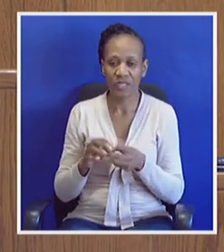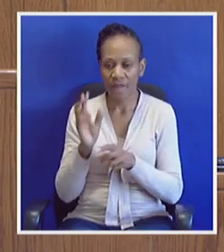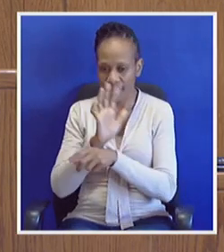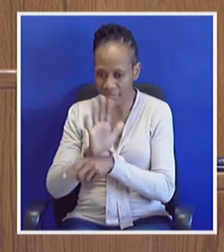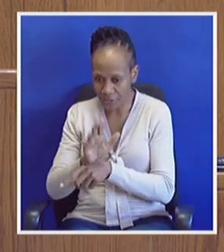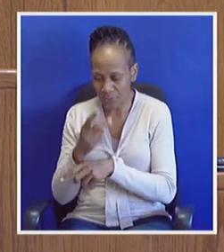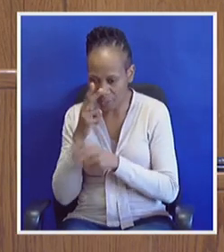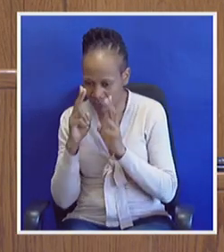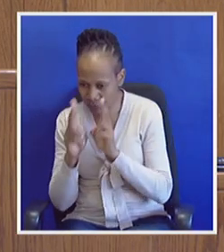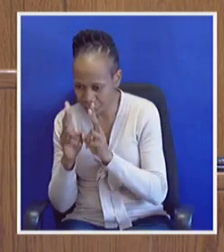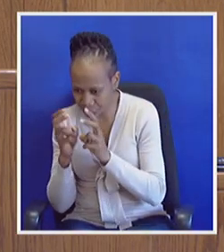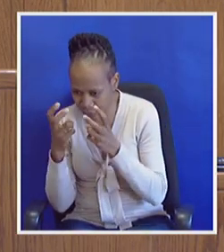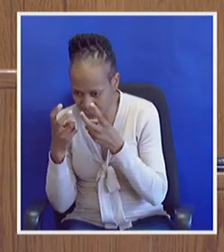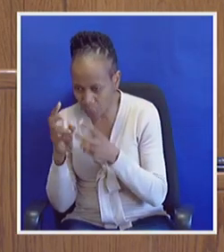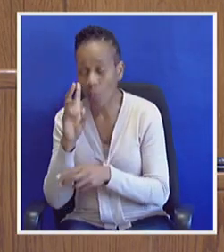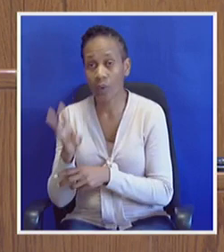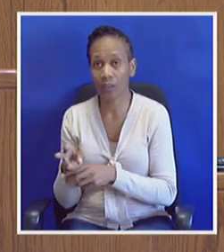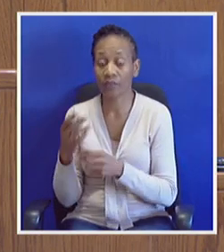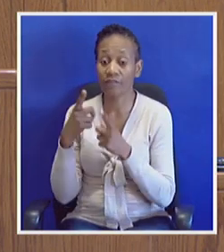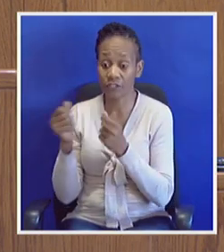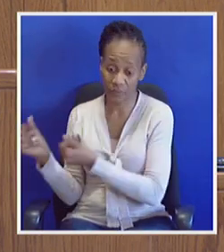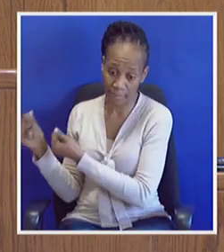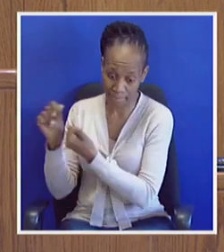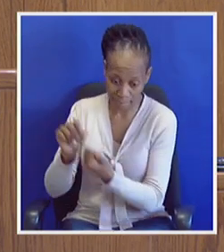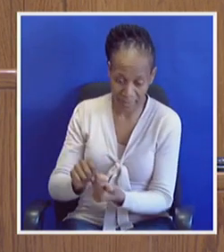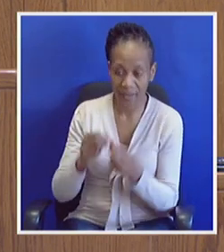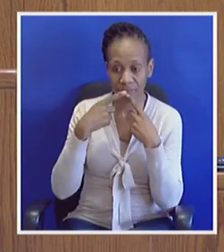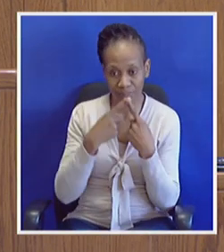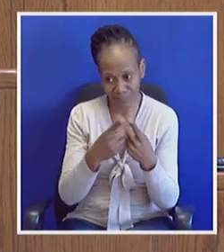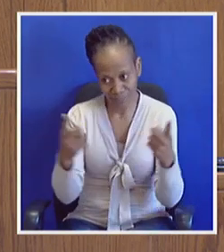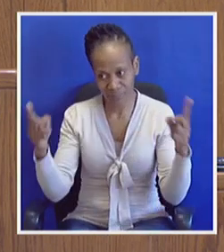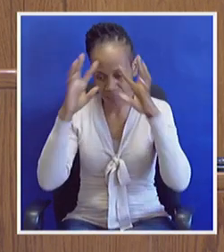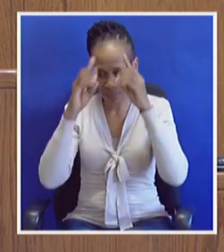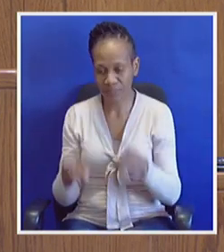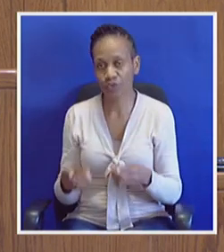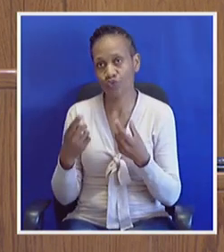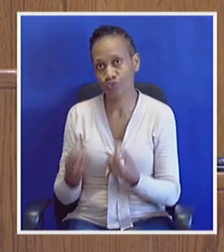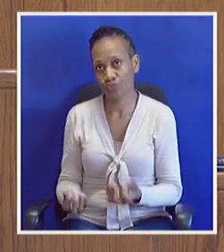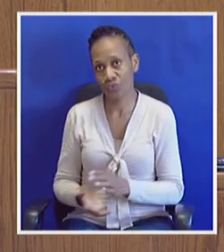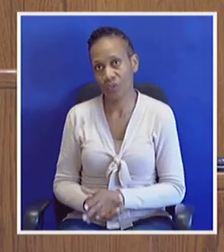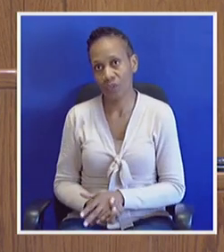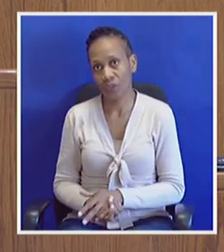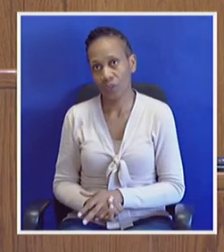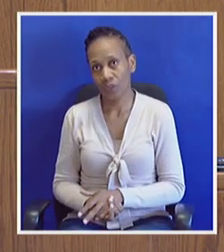will also come back to this house and give a ruling on it.